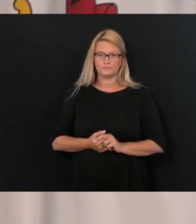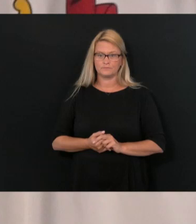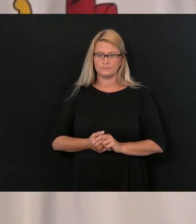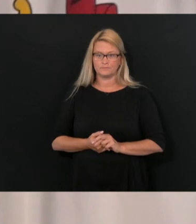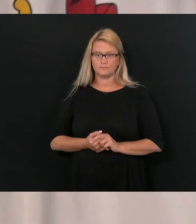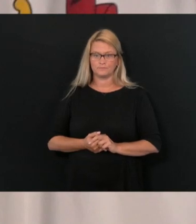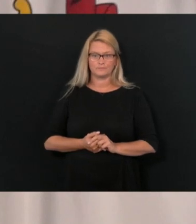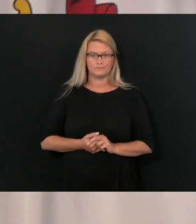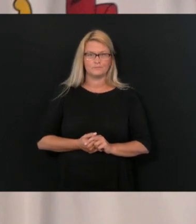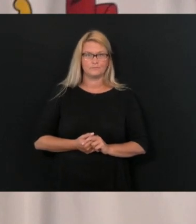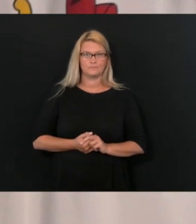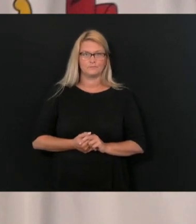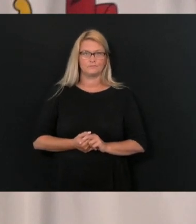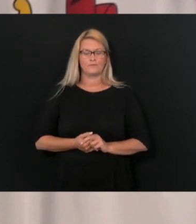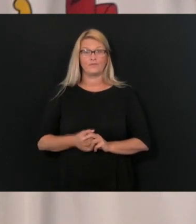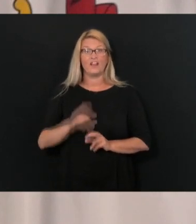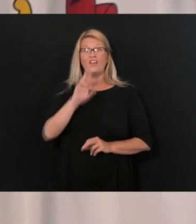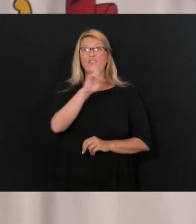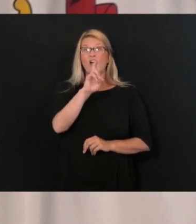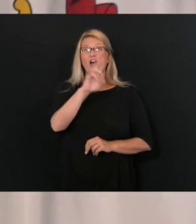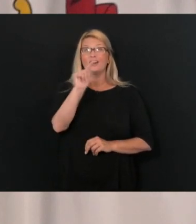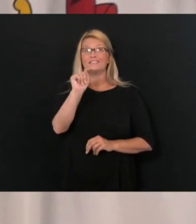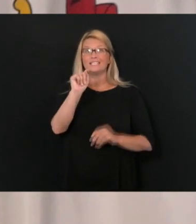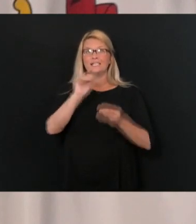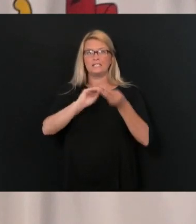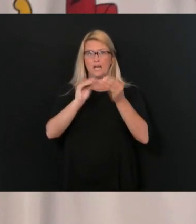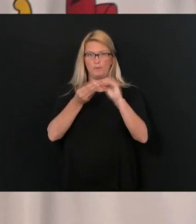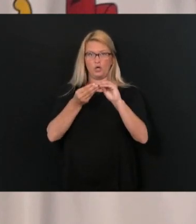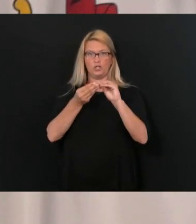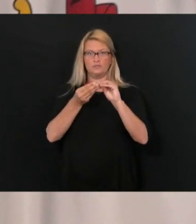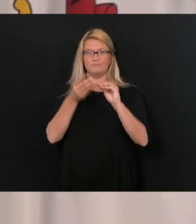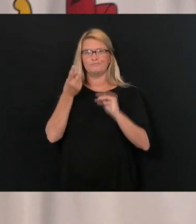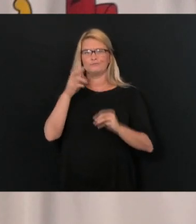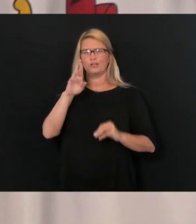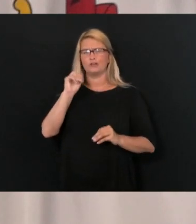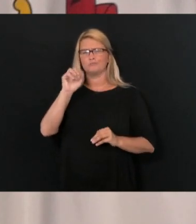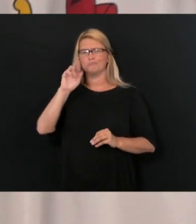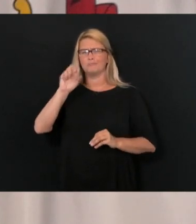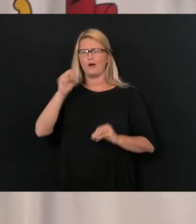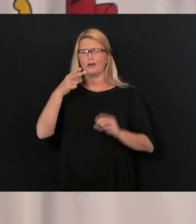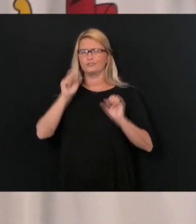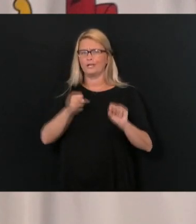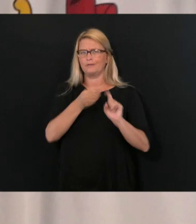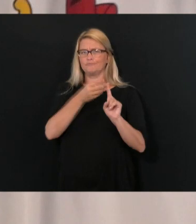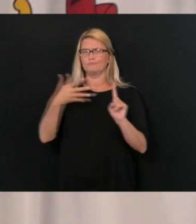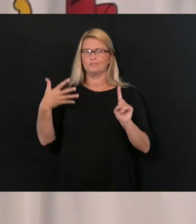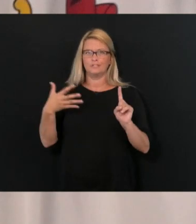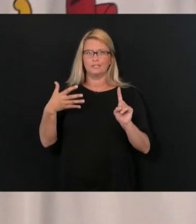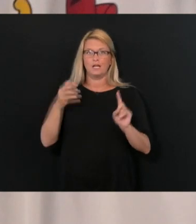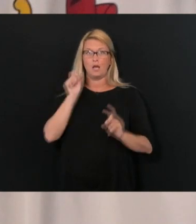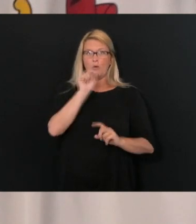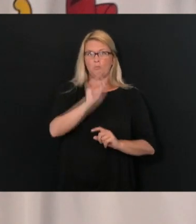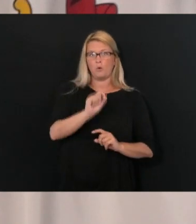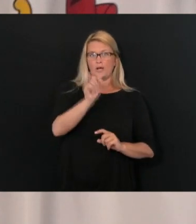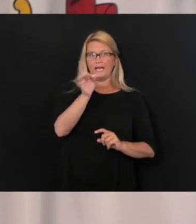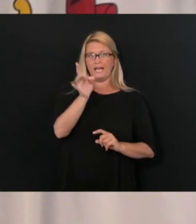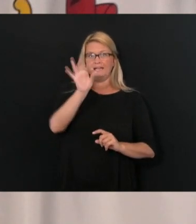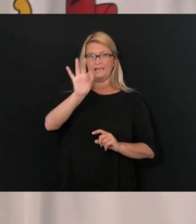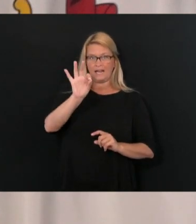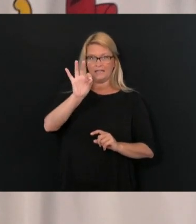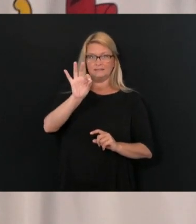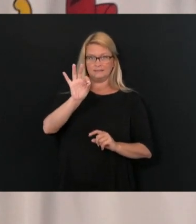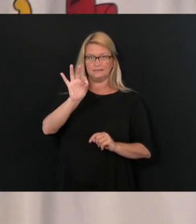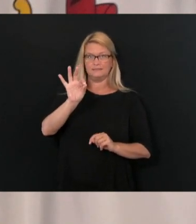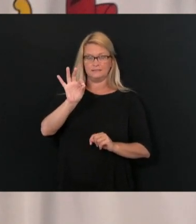reproduction number, which is the RT number, and Dr. Marsh can better tell you about this, is at 0.89